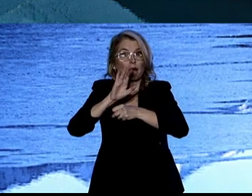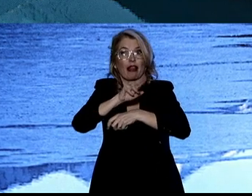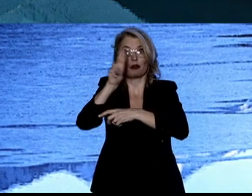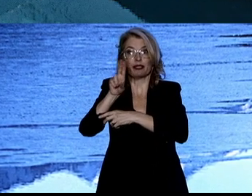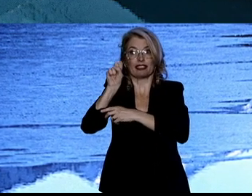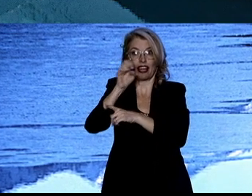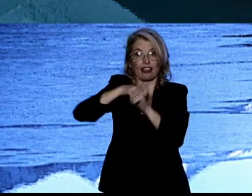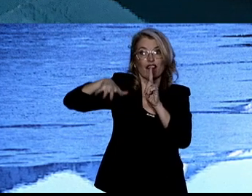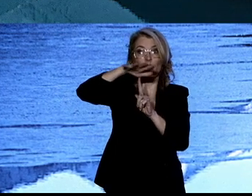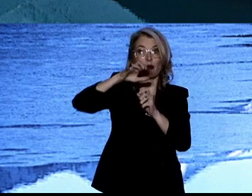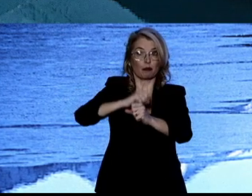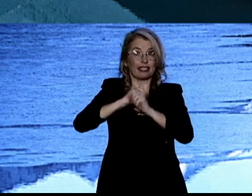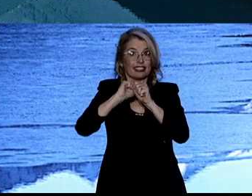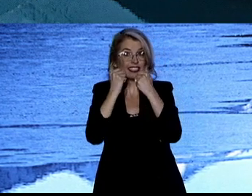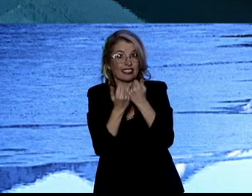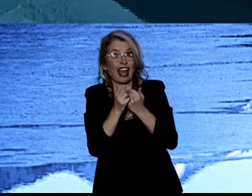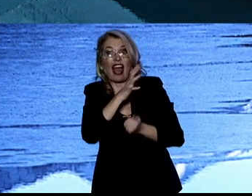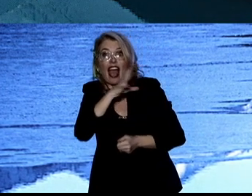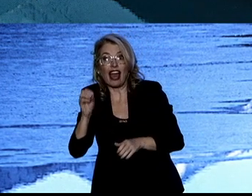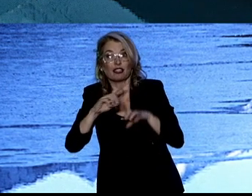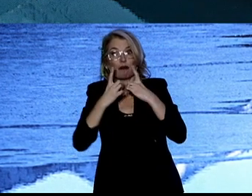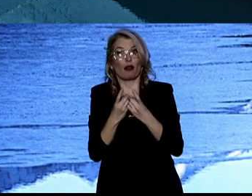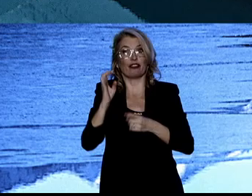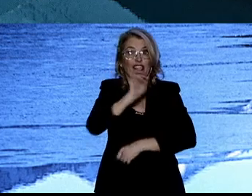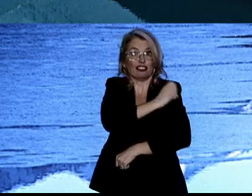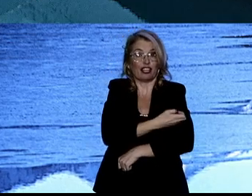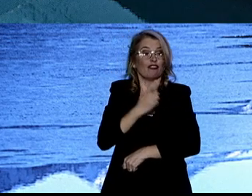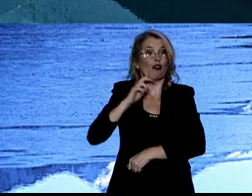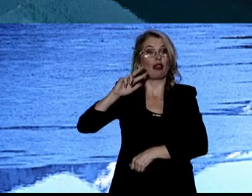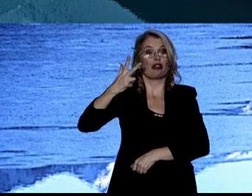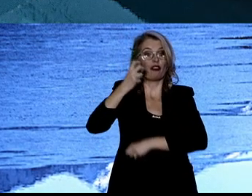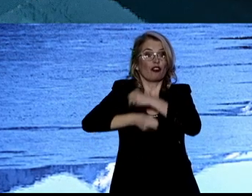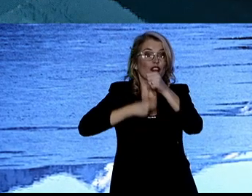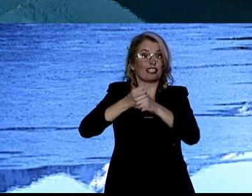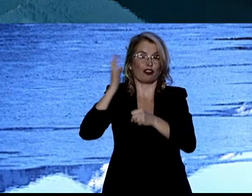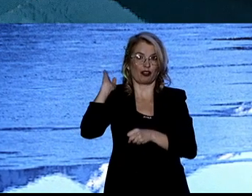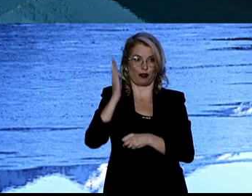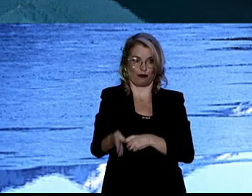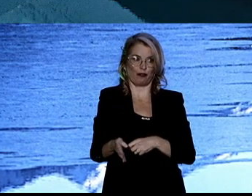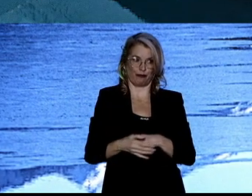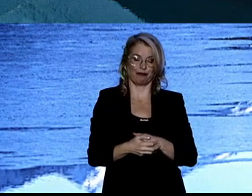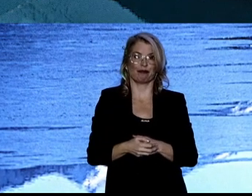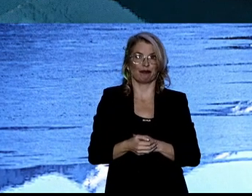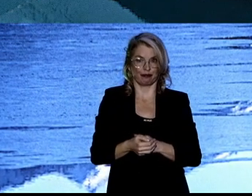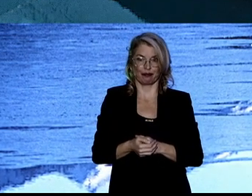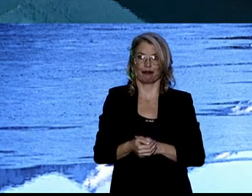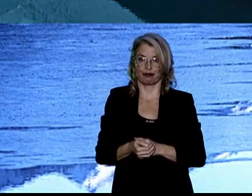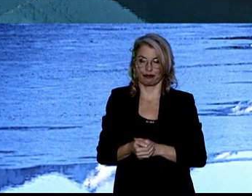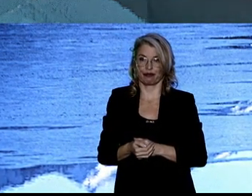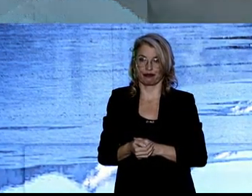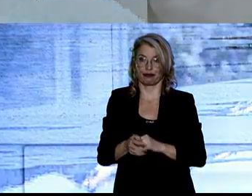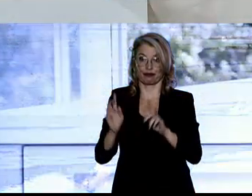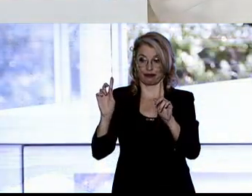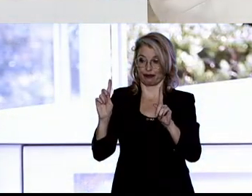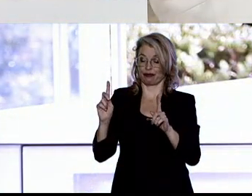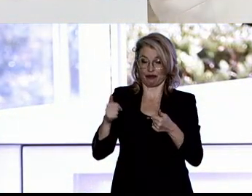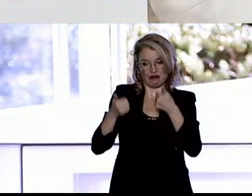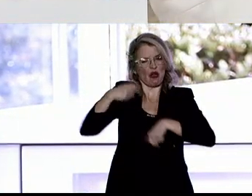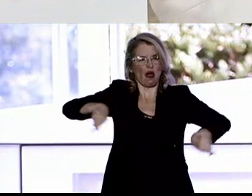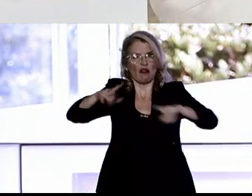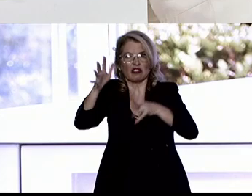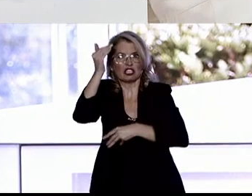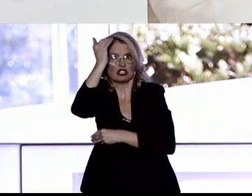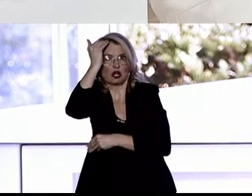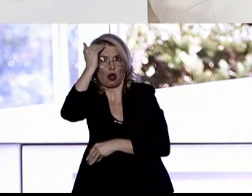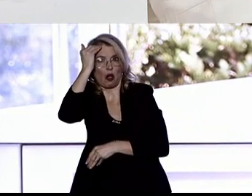U.S. Environmental Protection Agency and the Department of Energy for the 3rd year in a row. Most of us